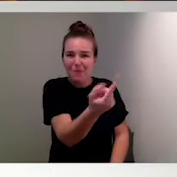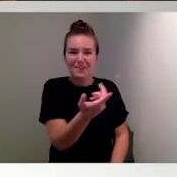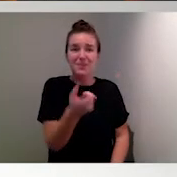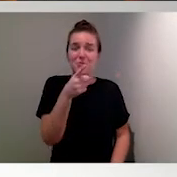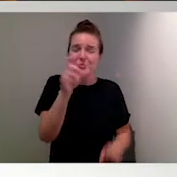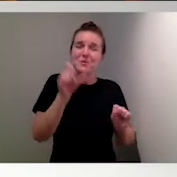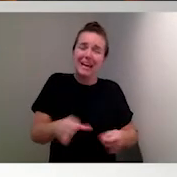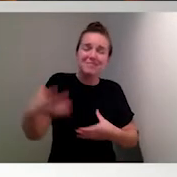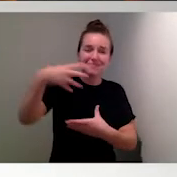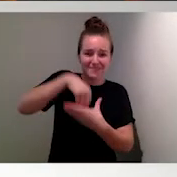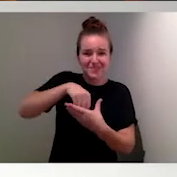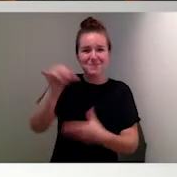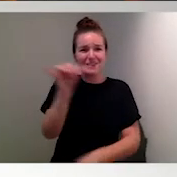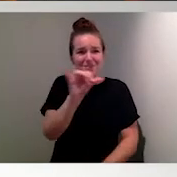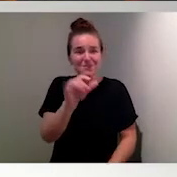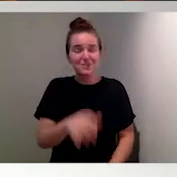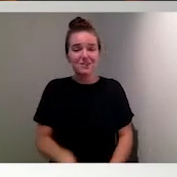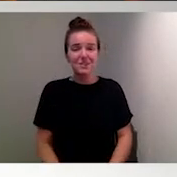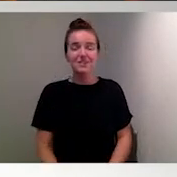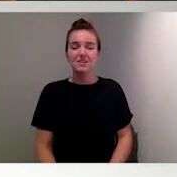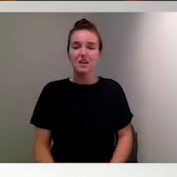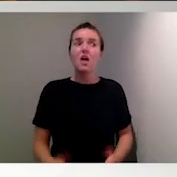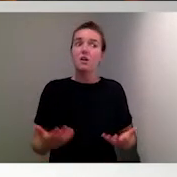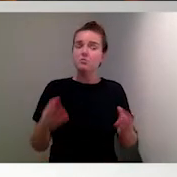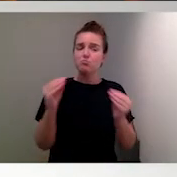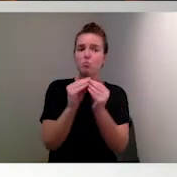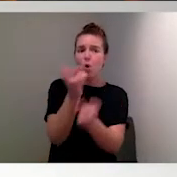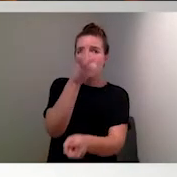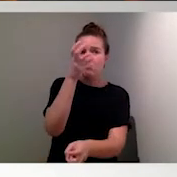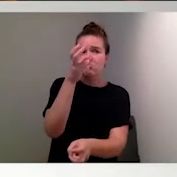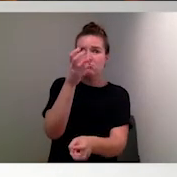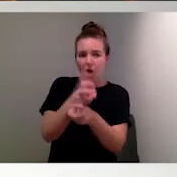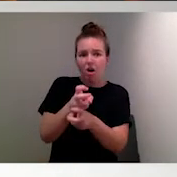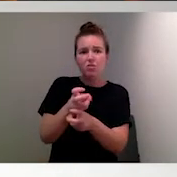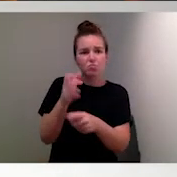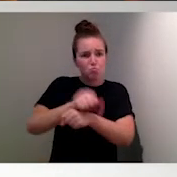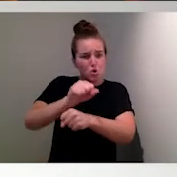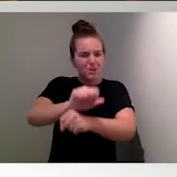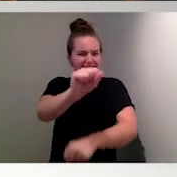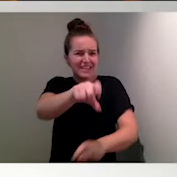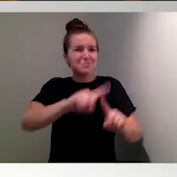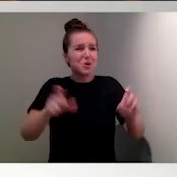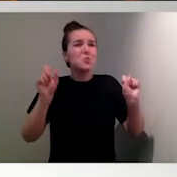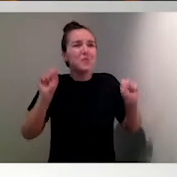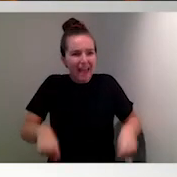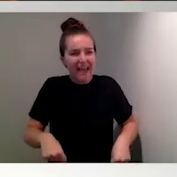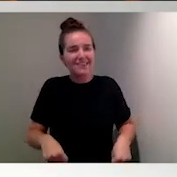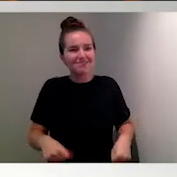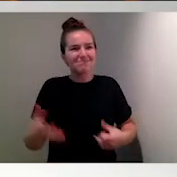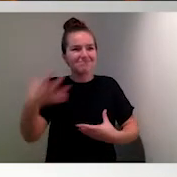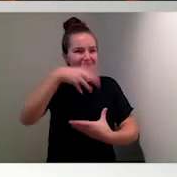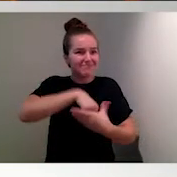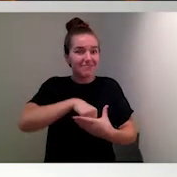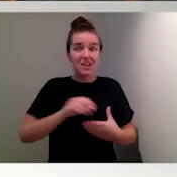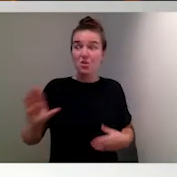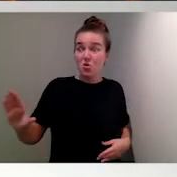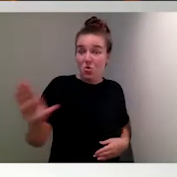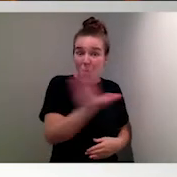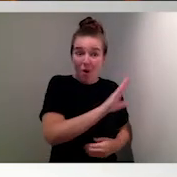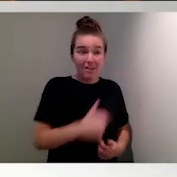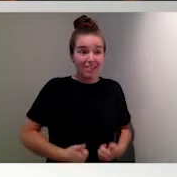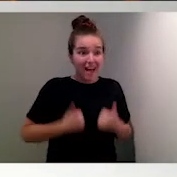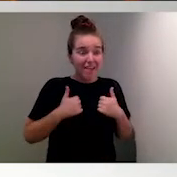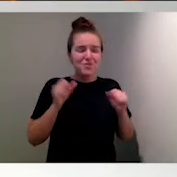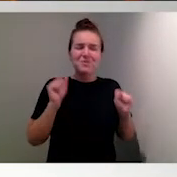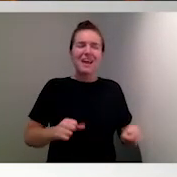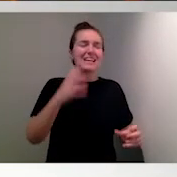work, but you get to do it. This is your life, and you can experience as much as you want. Now, I know I